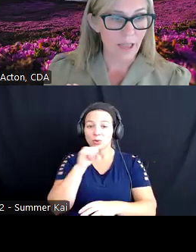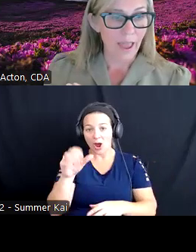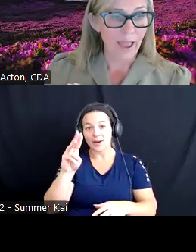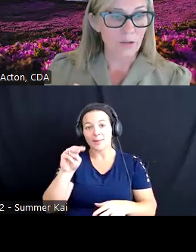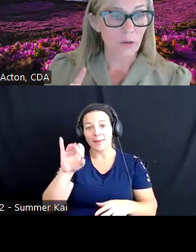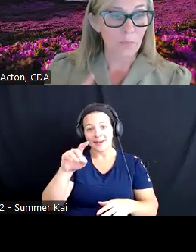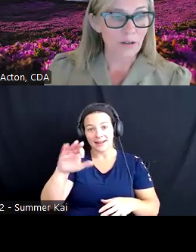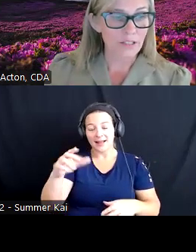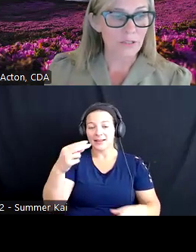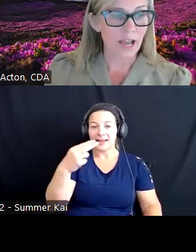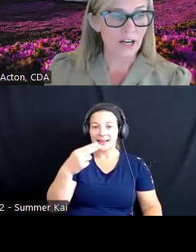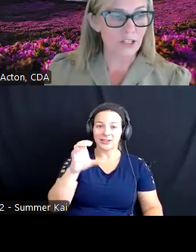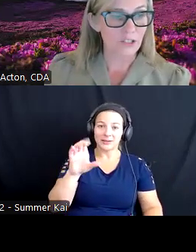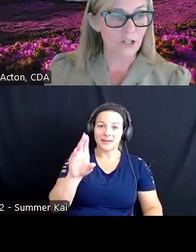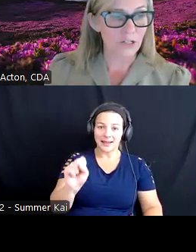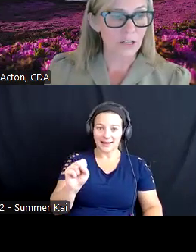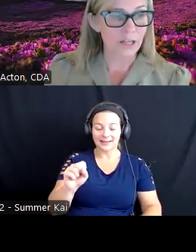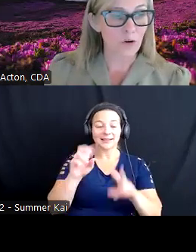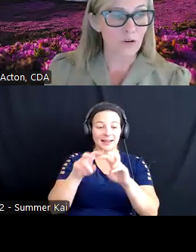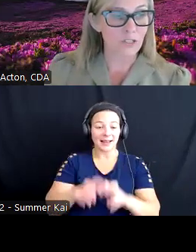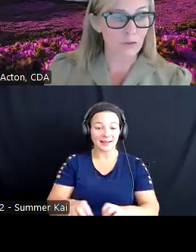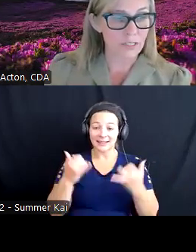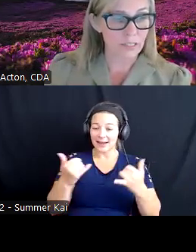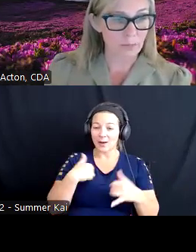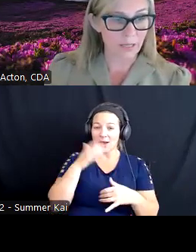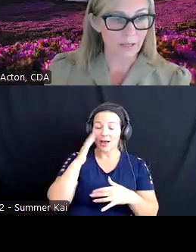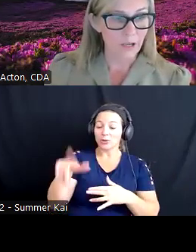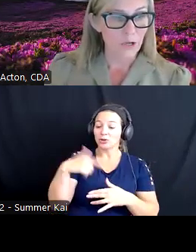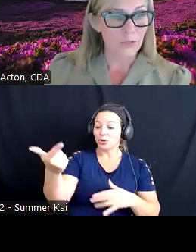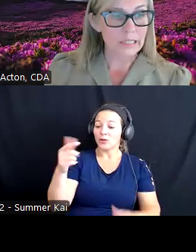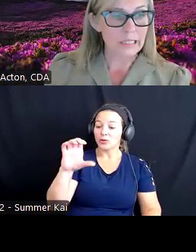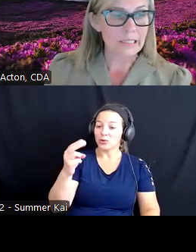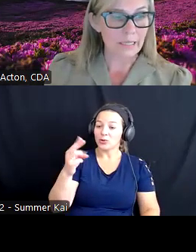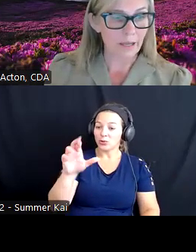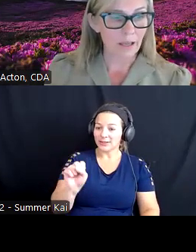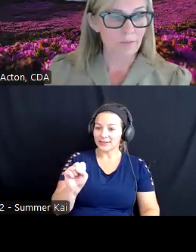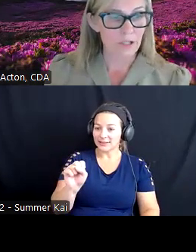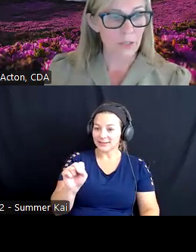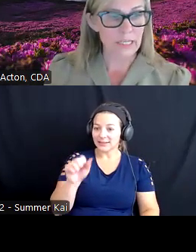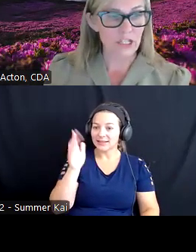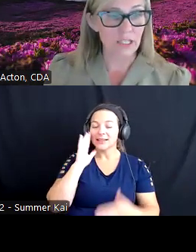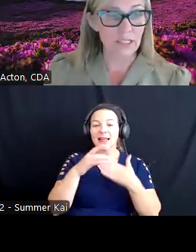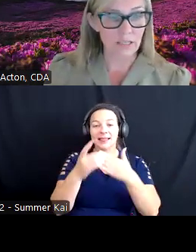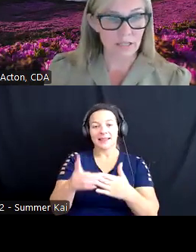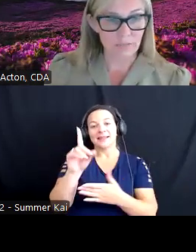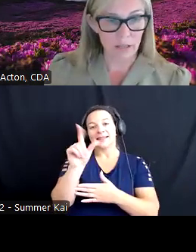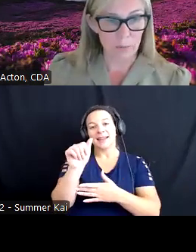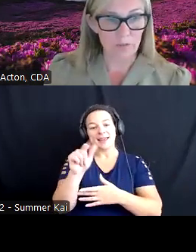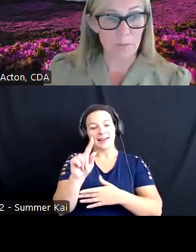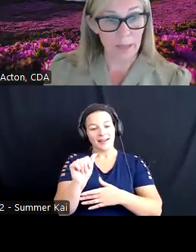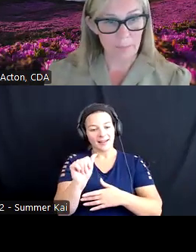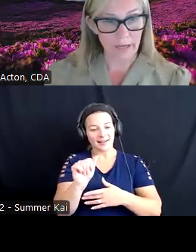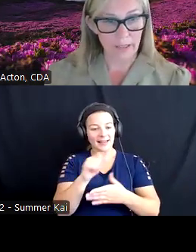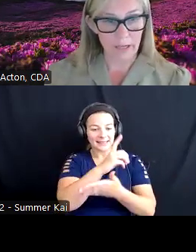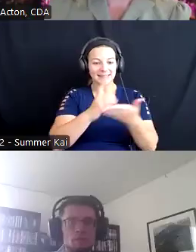Analysis. And what I want to do is actually turn it over to Chris Lindman, who's the lead data visualization and design developer